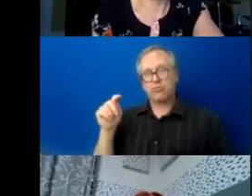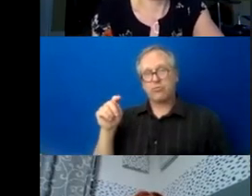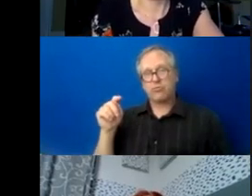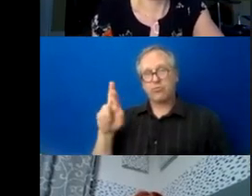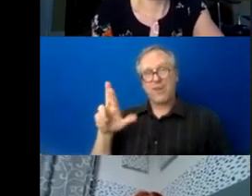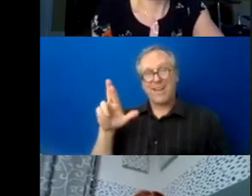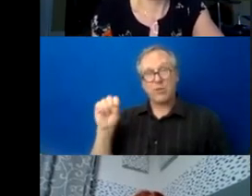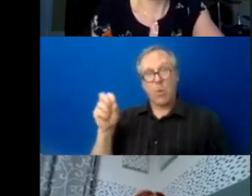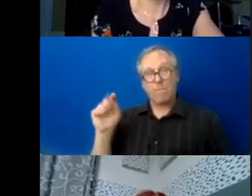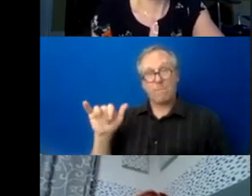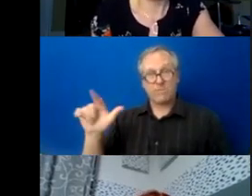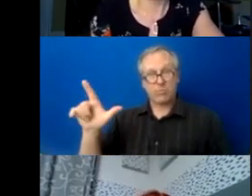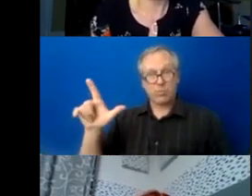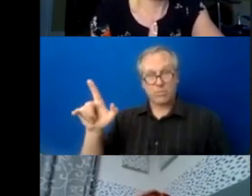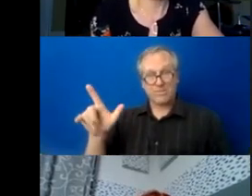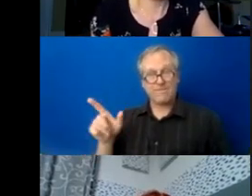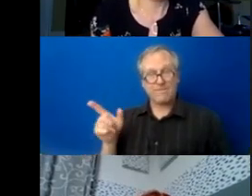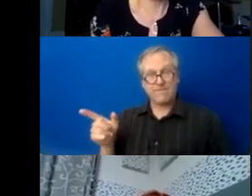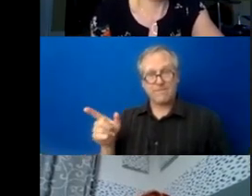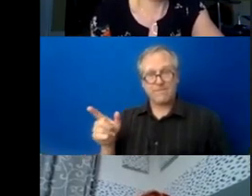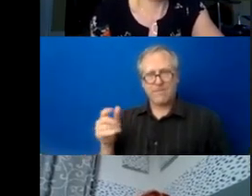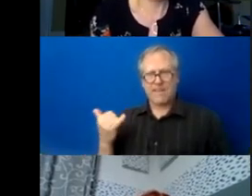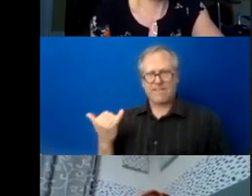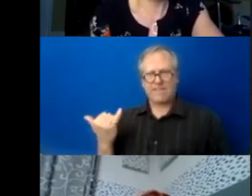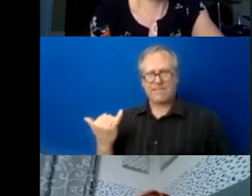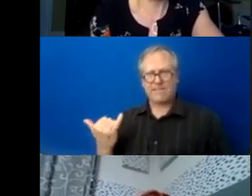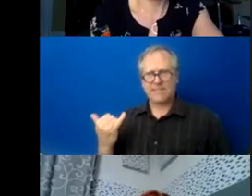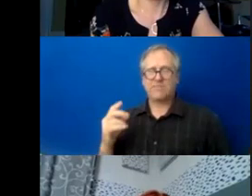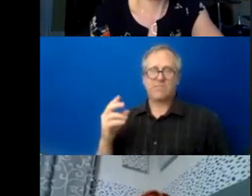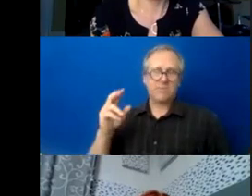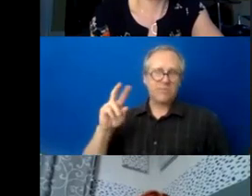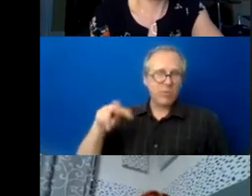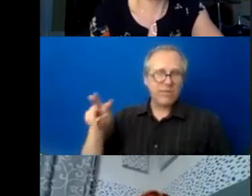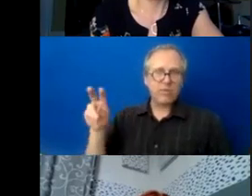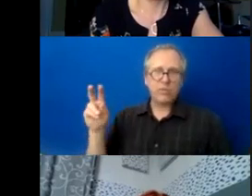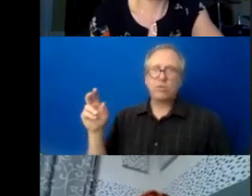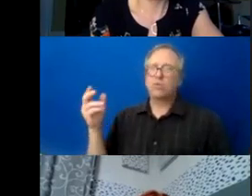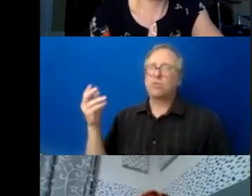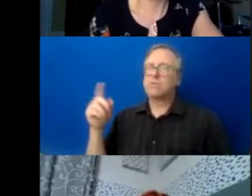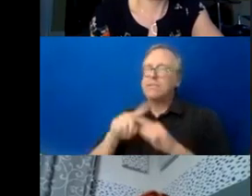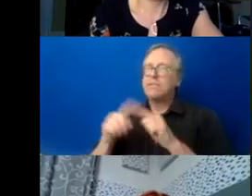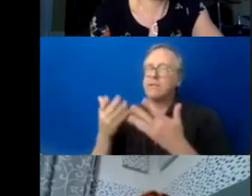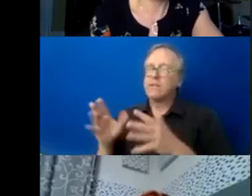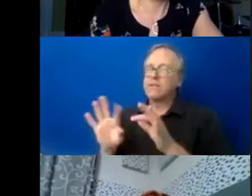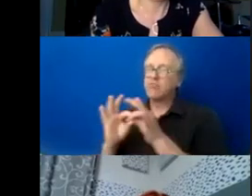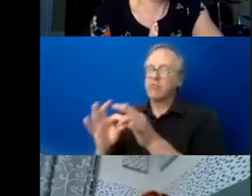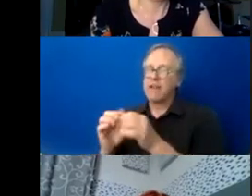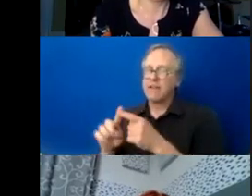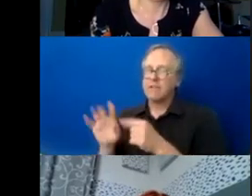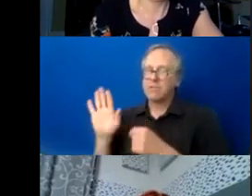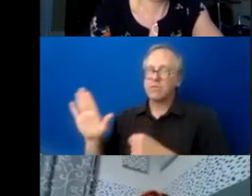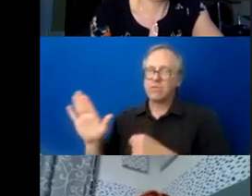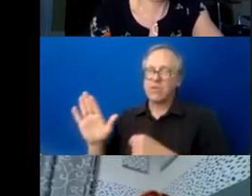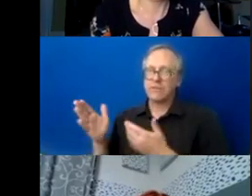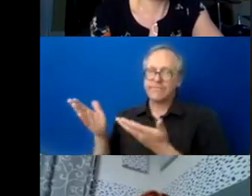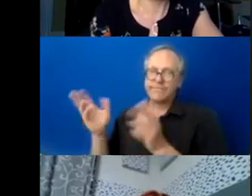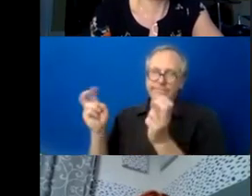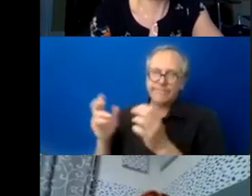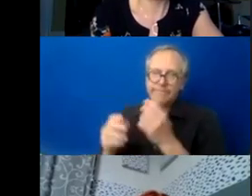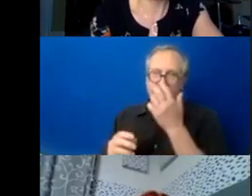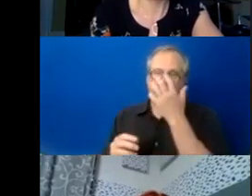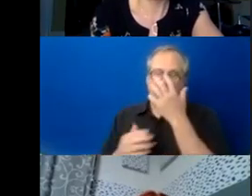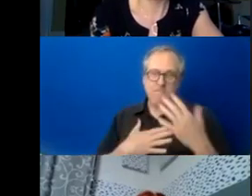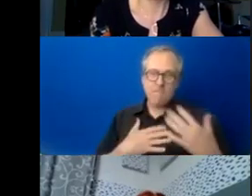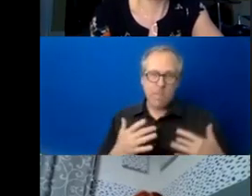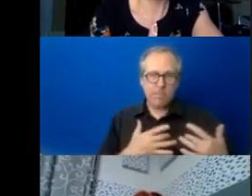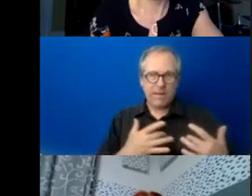a lot of, I think we're at 22 now, different conditions that have gone along with that. And so my concern